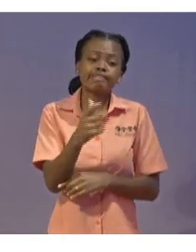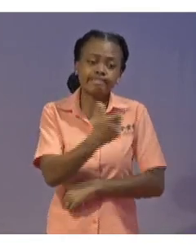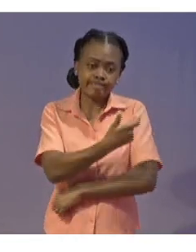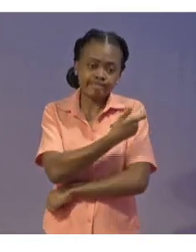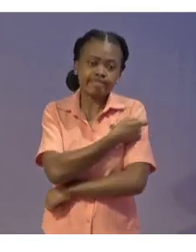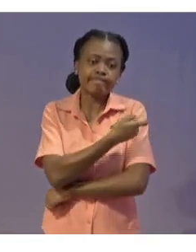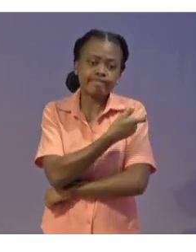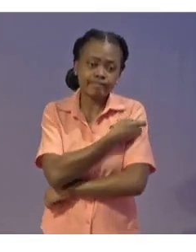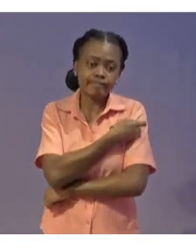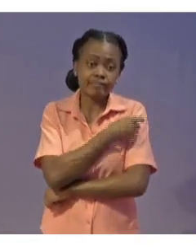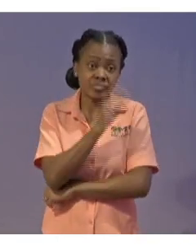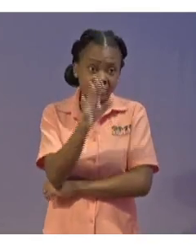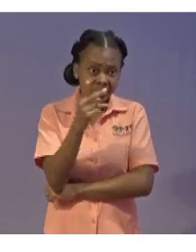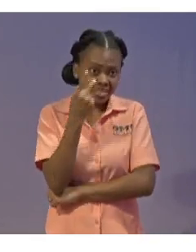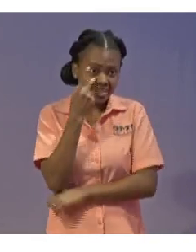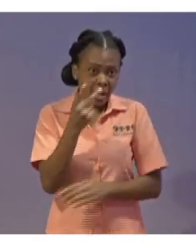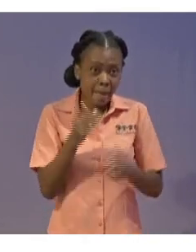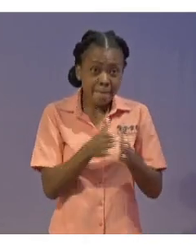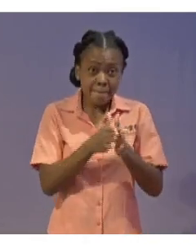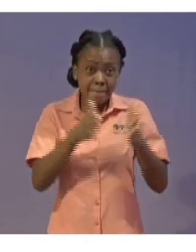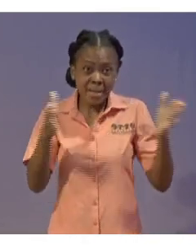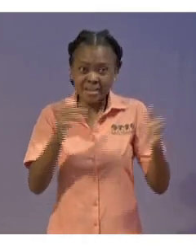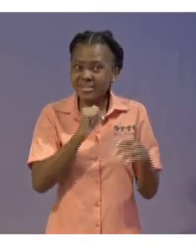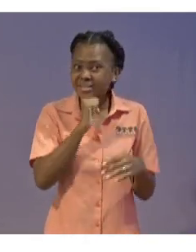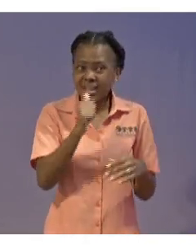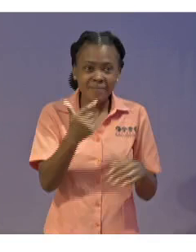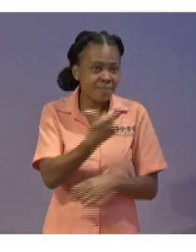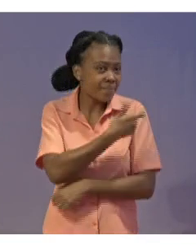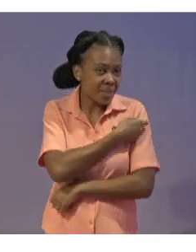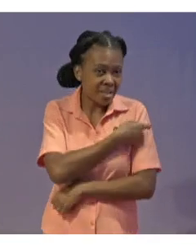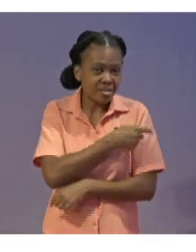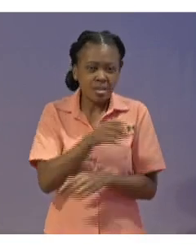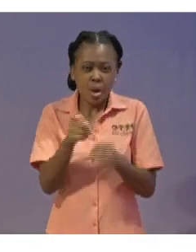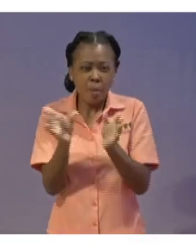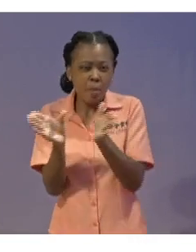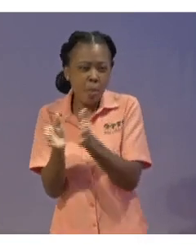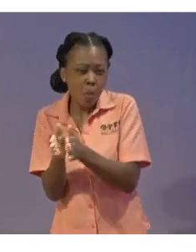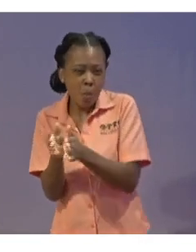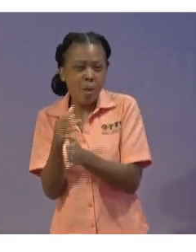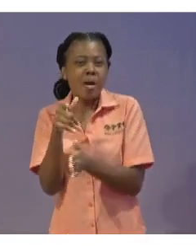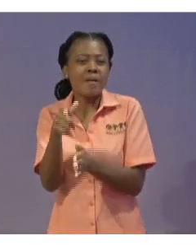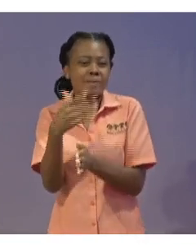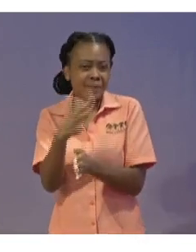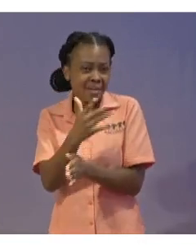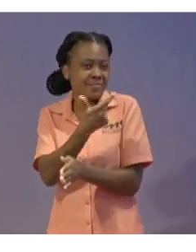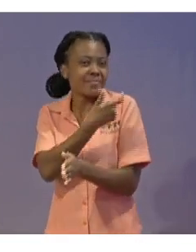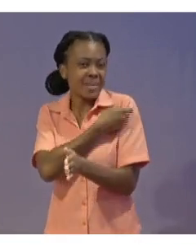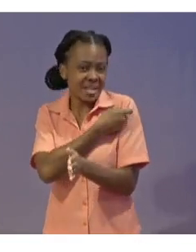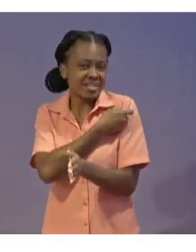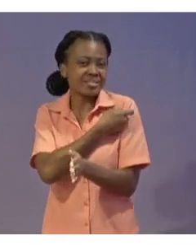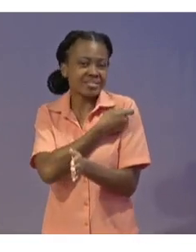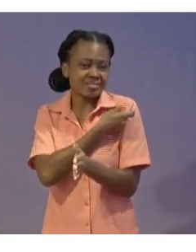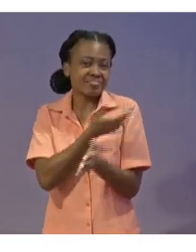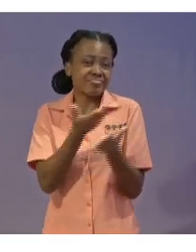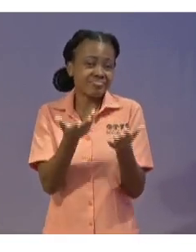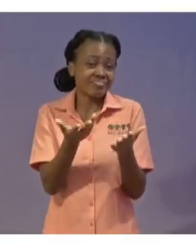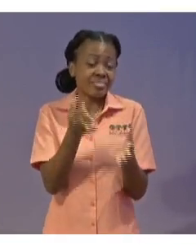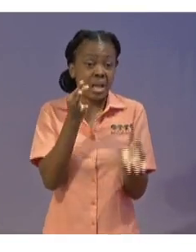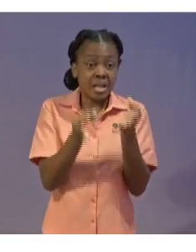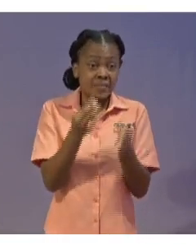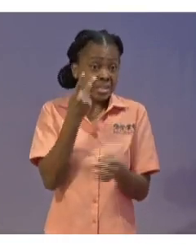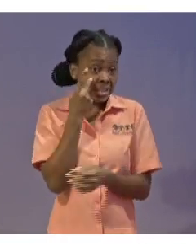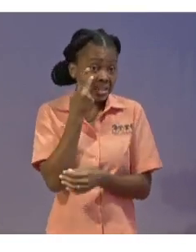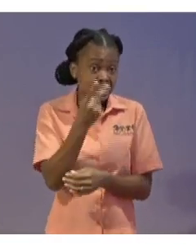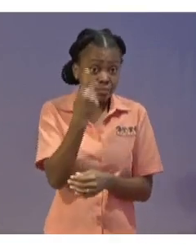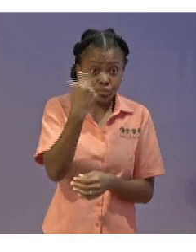difference among vaccinated versus not vaccinated. If we want to look at it another way, we could take those numbers, the green, and put it above the